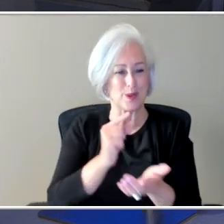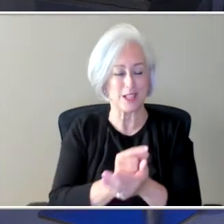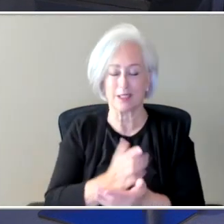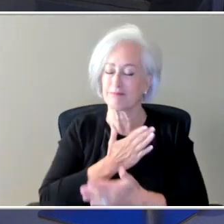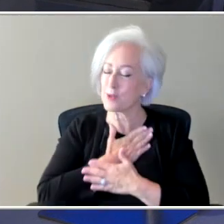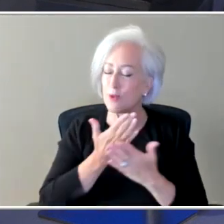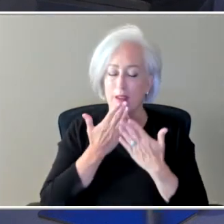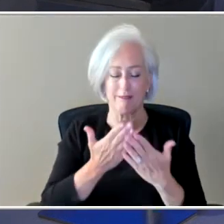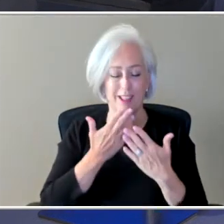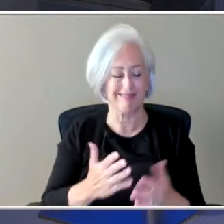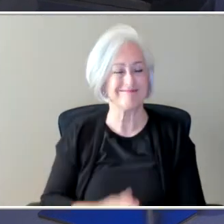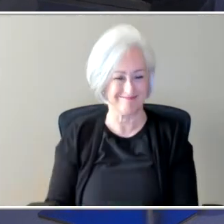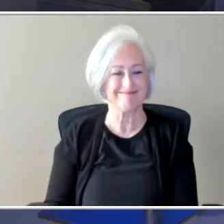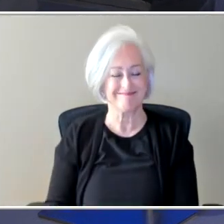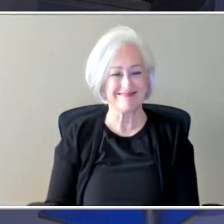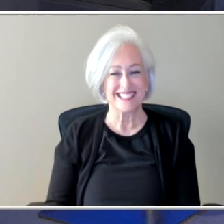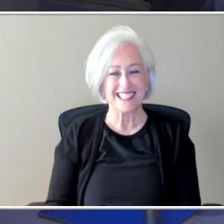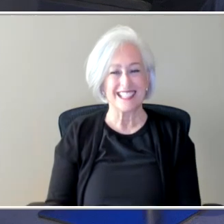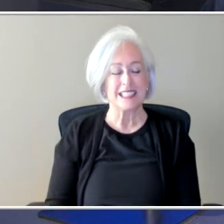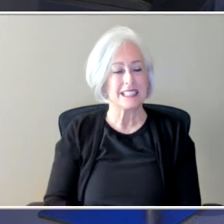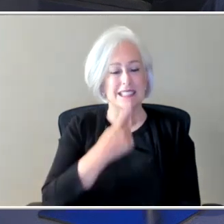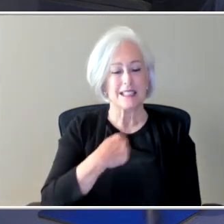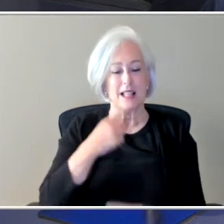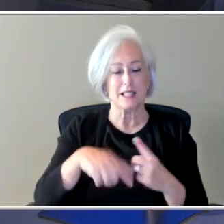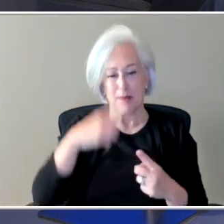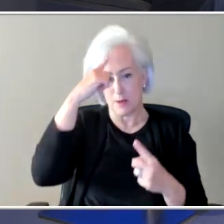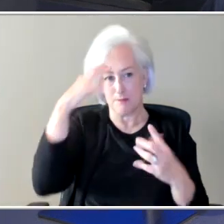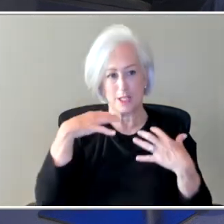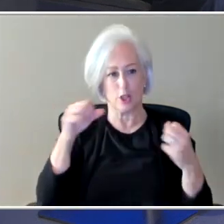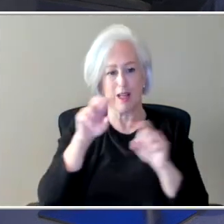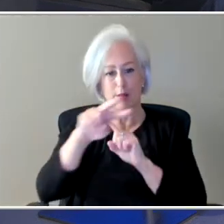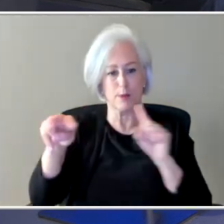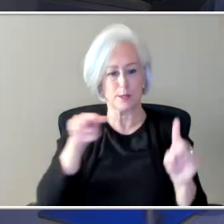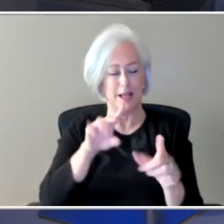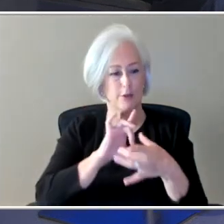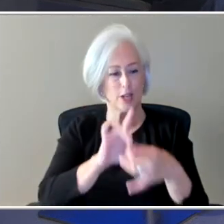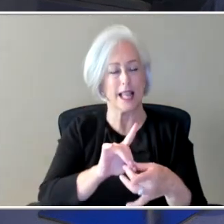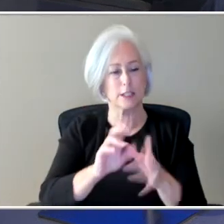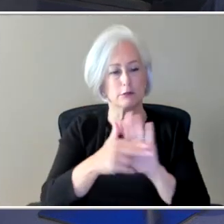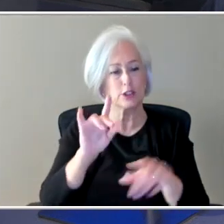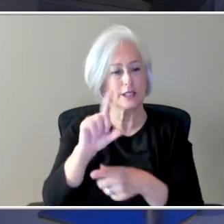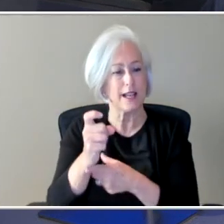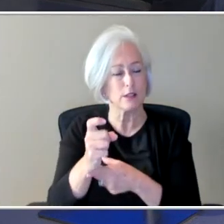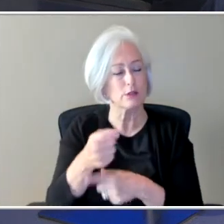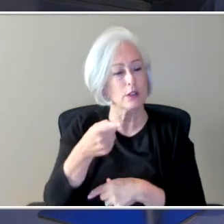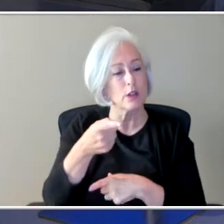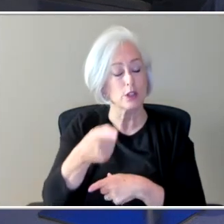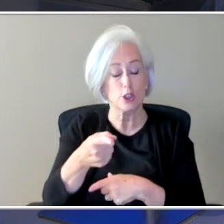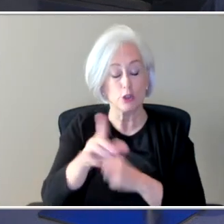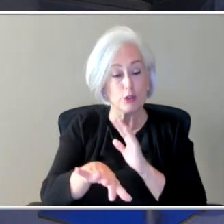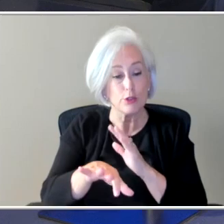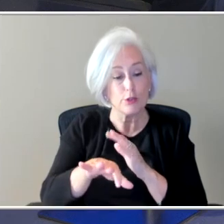thank you. Talk about the mental health side of things. Jason, did you find the need, feel the need